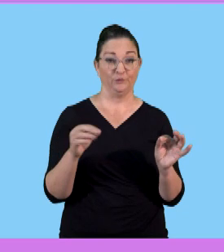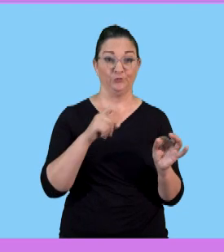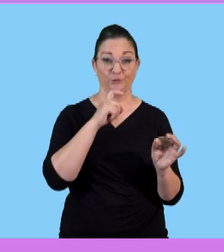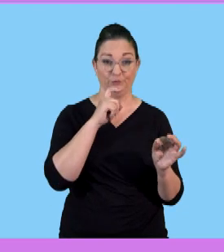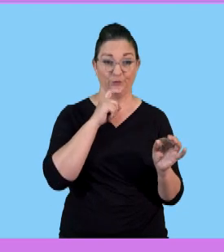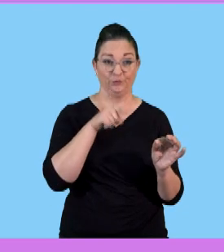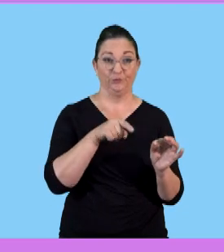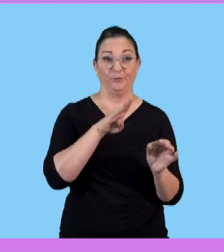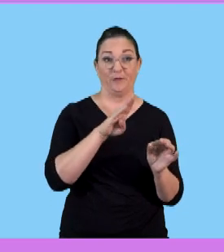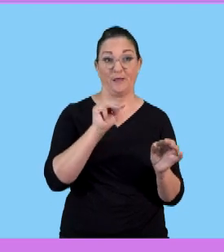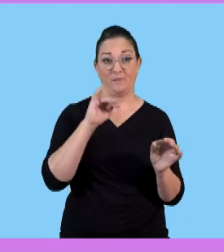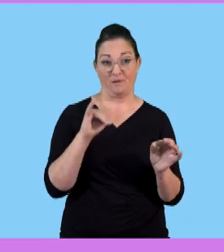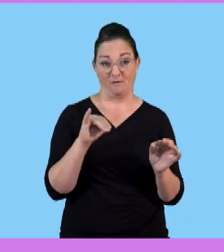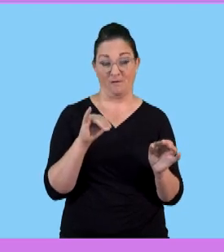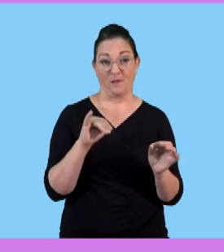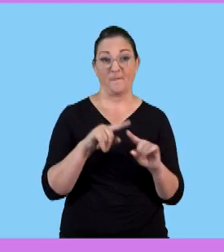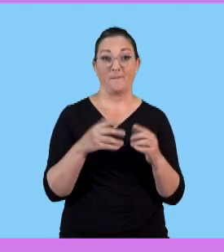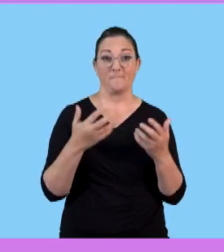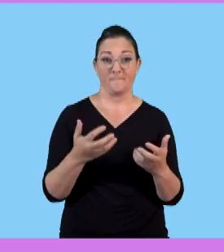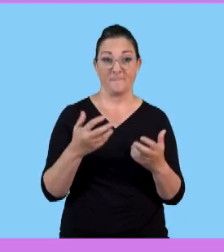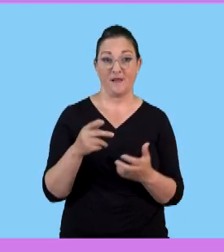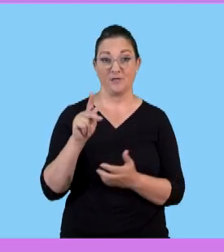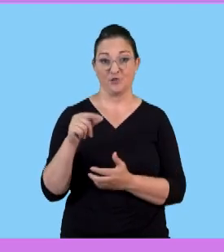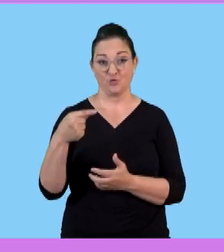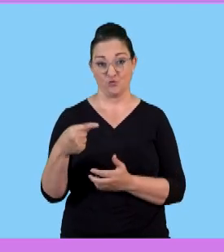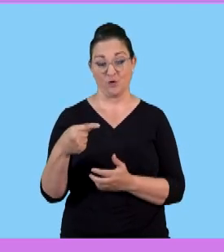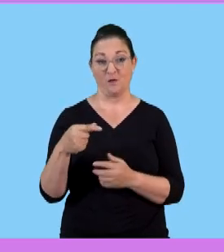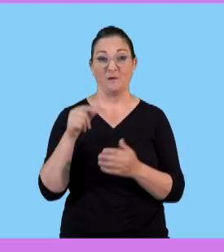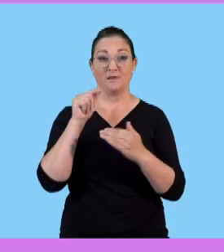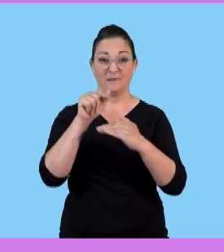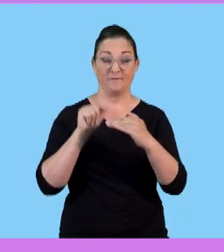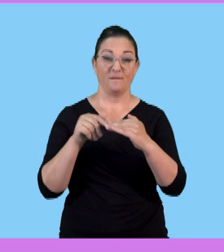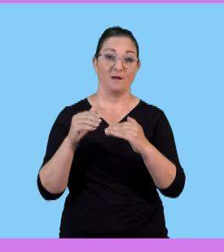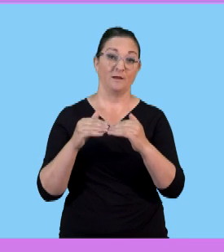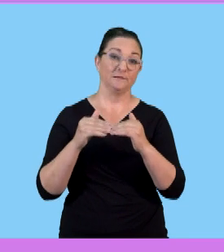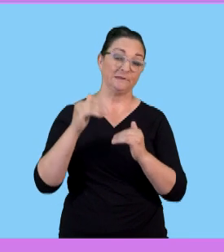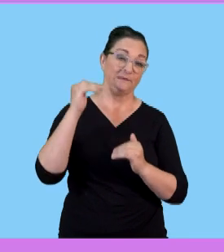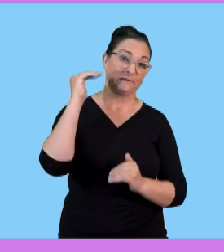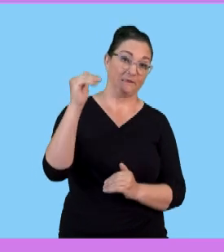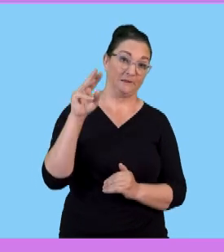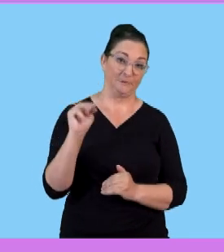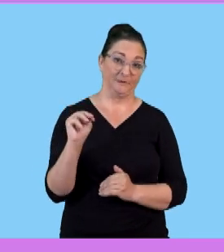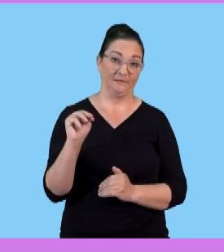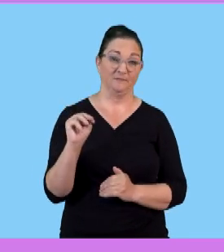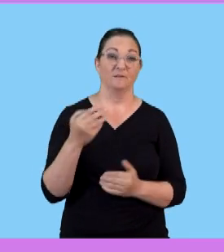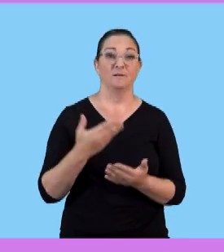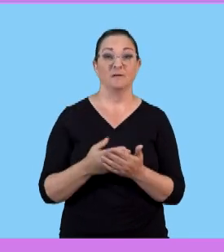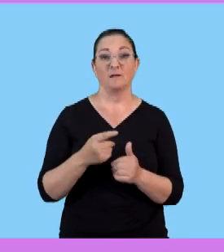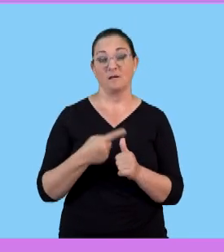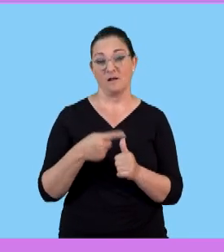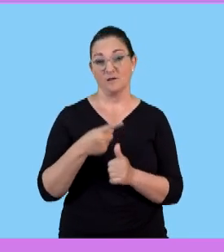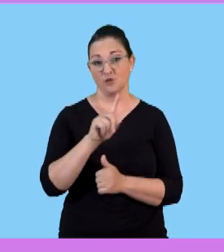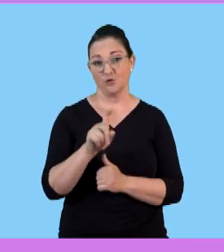formula BMI equals to mass in kilogram divided by your height in meters to answer the questions,